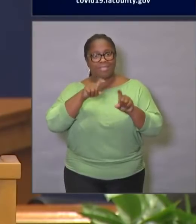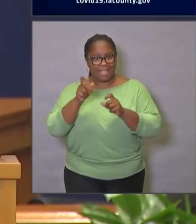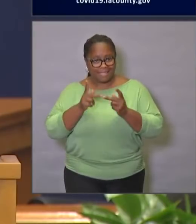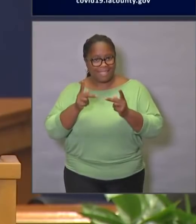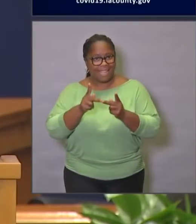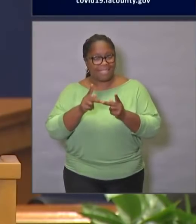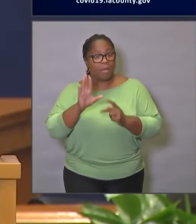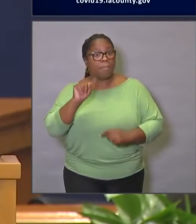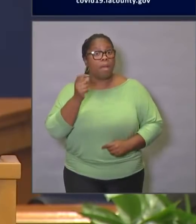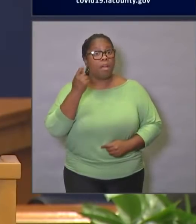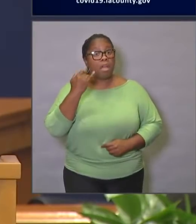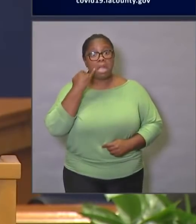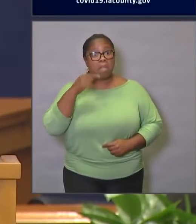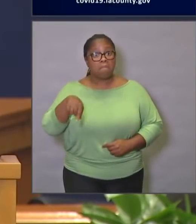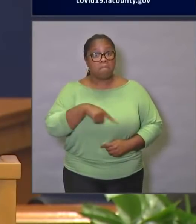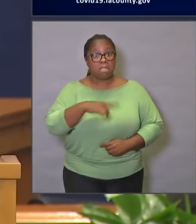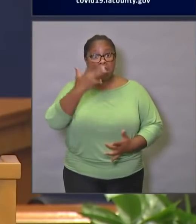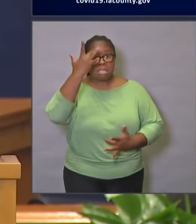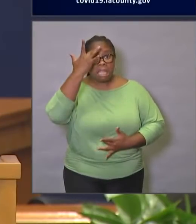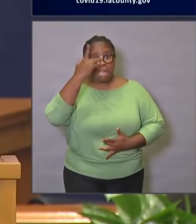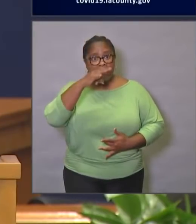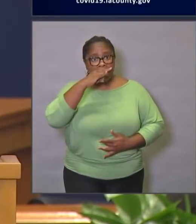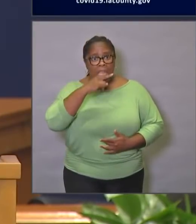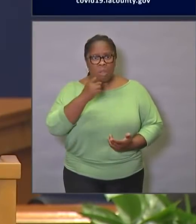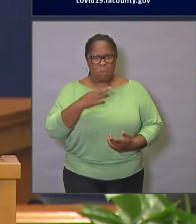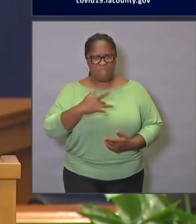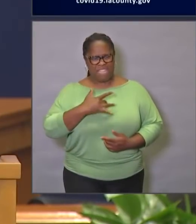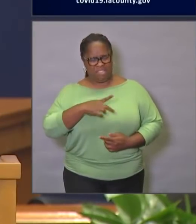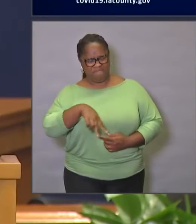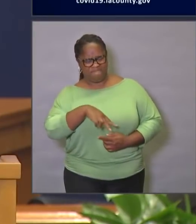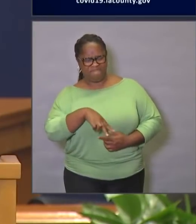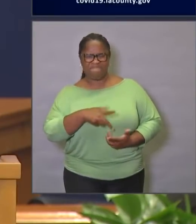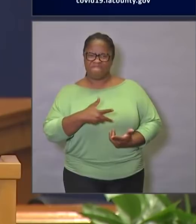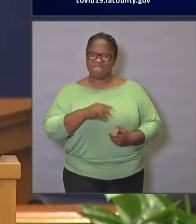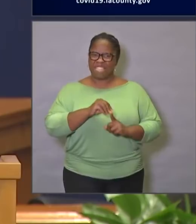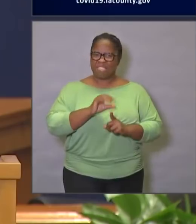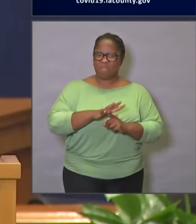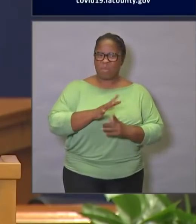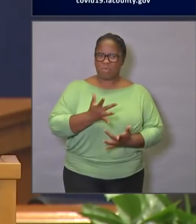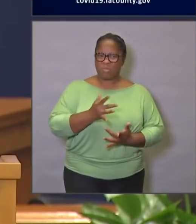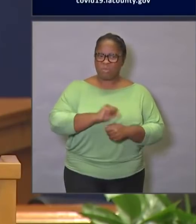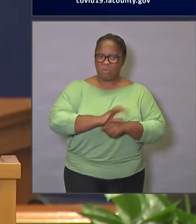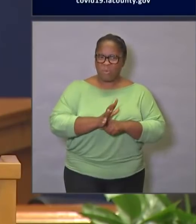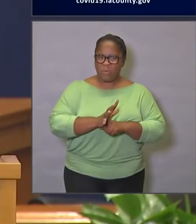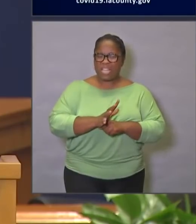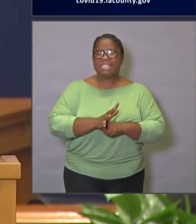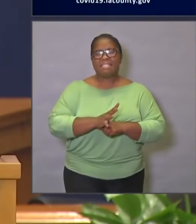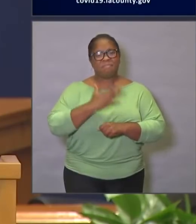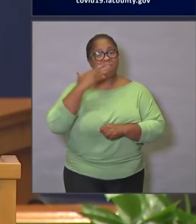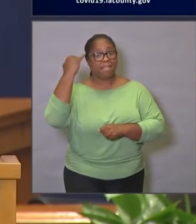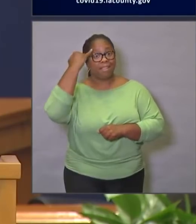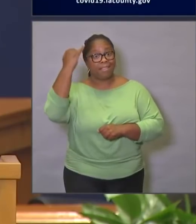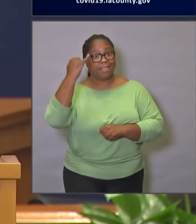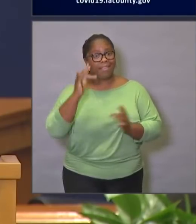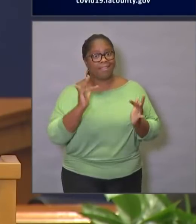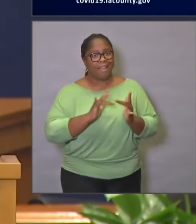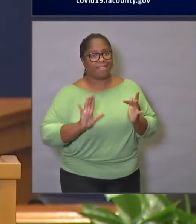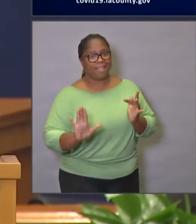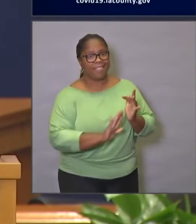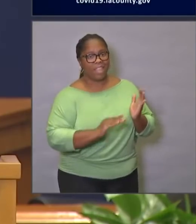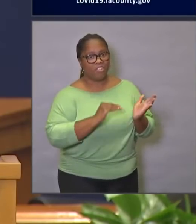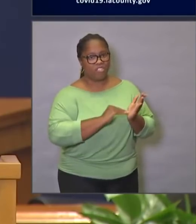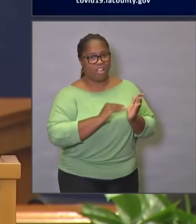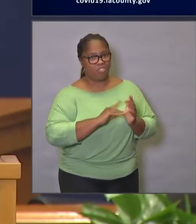However, if your child is sick or you have reason to believe they've been exposed to COVID, I would still strongly urge you to contact their provider, their